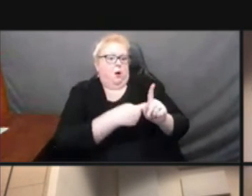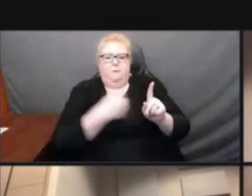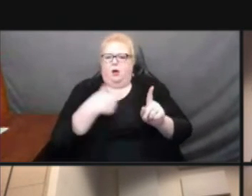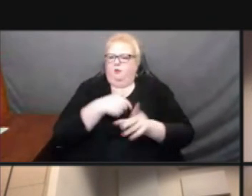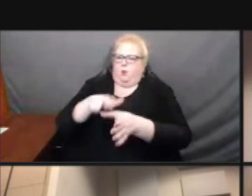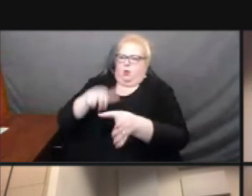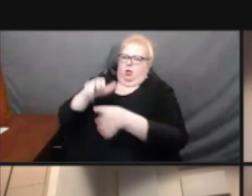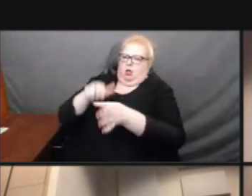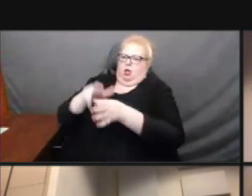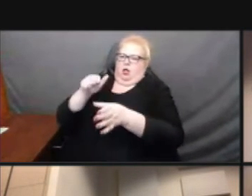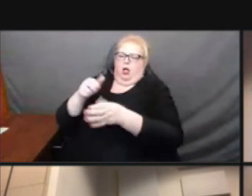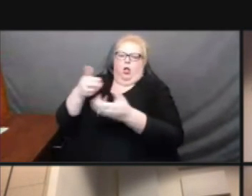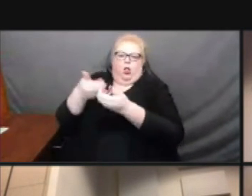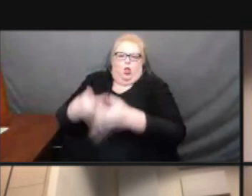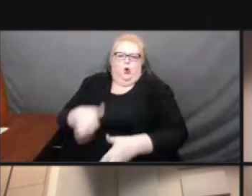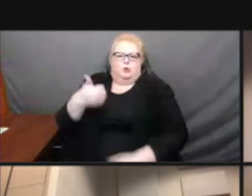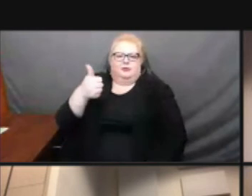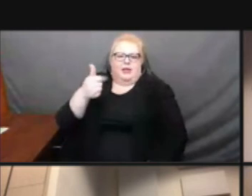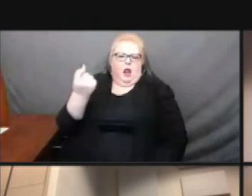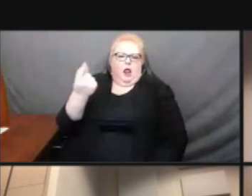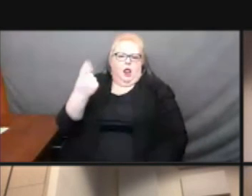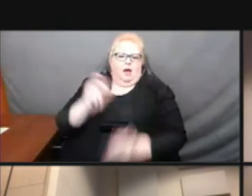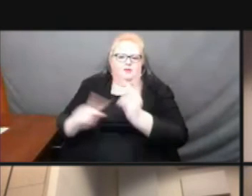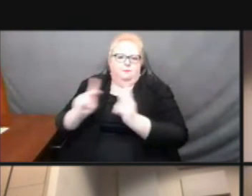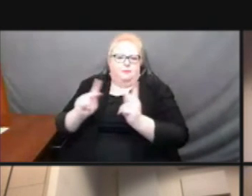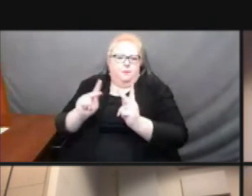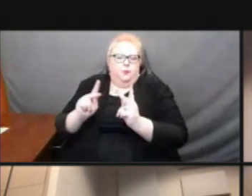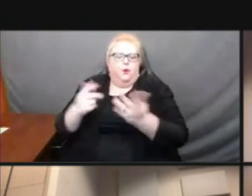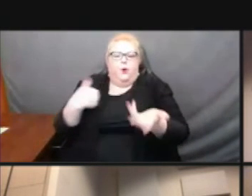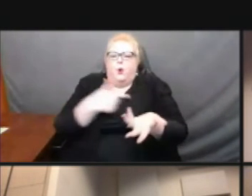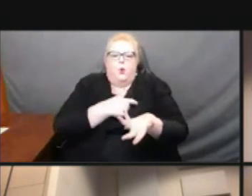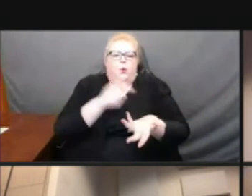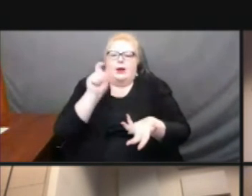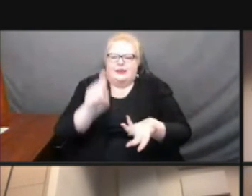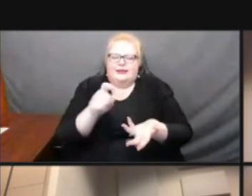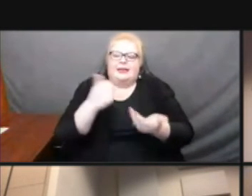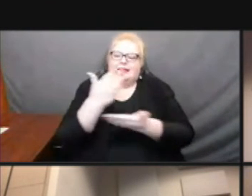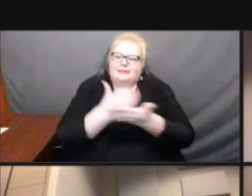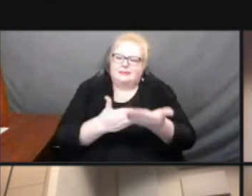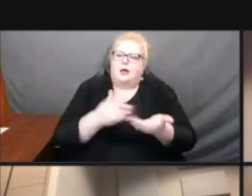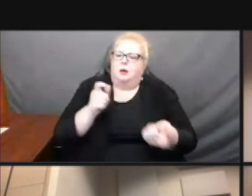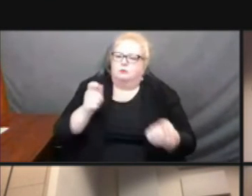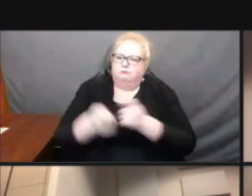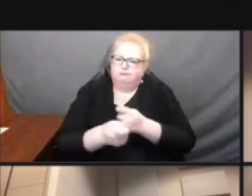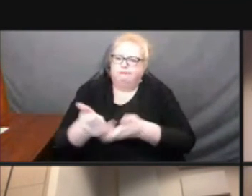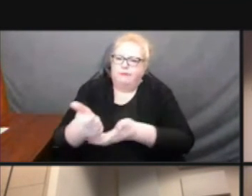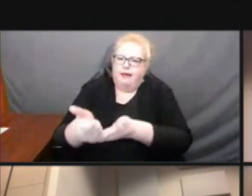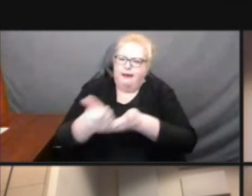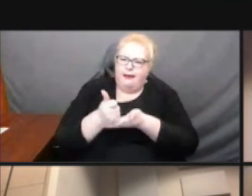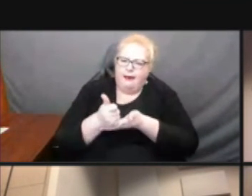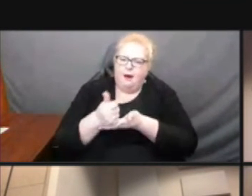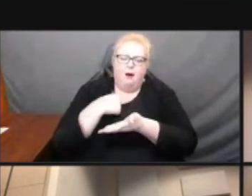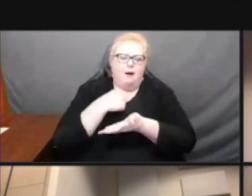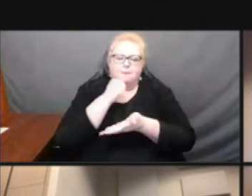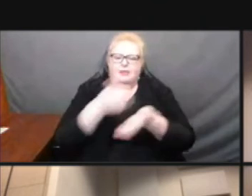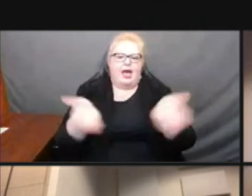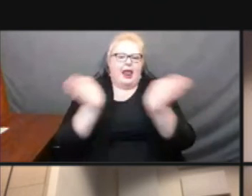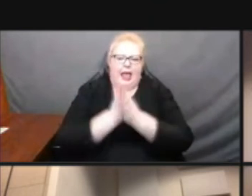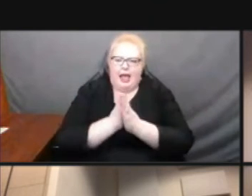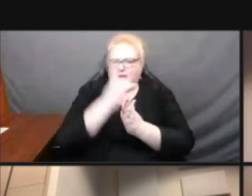So I'm asking you again, and there needs to be some movement. We need some help. And I'm not asking for anything